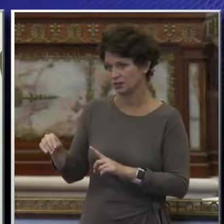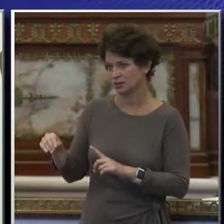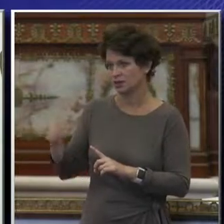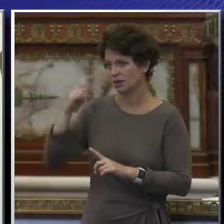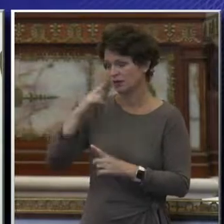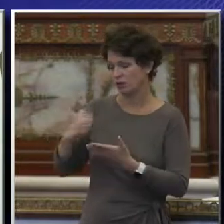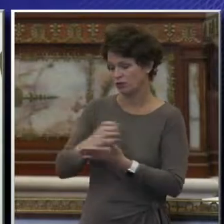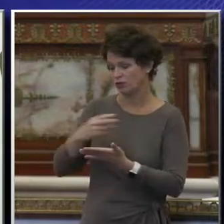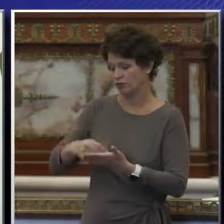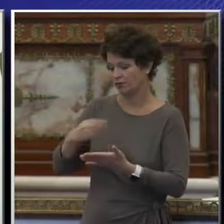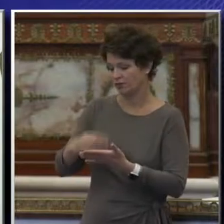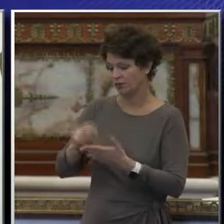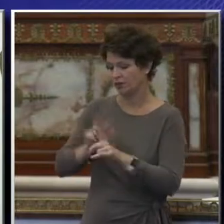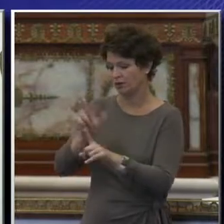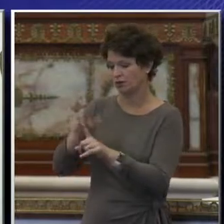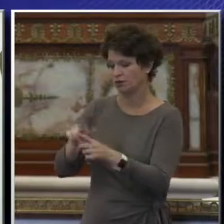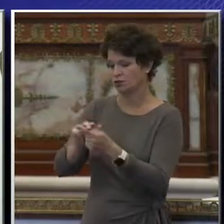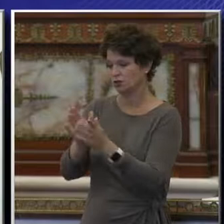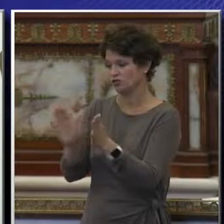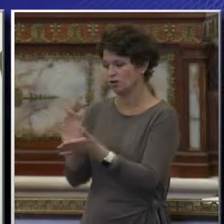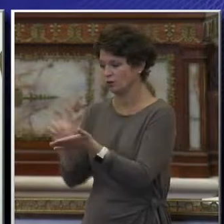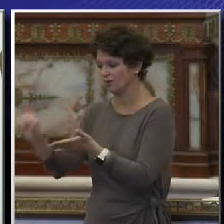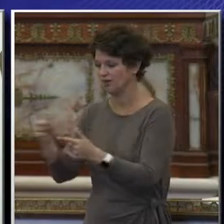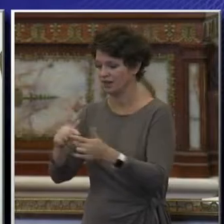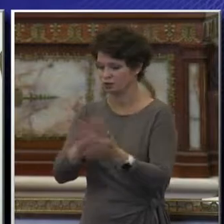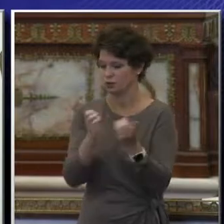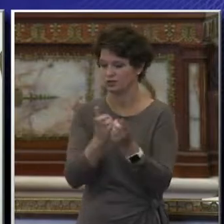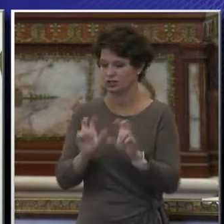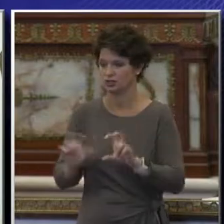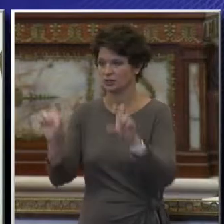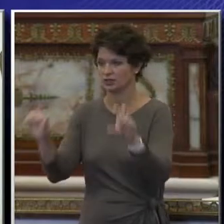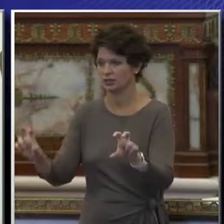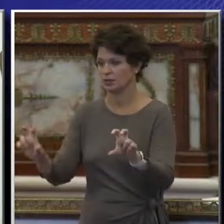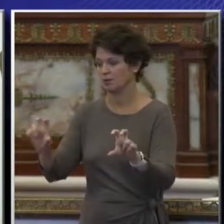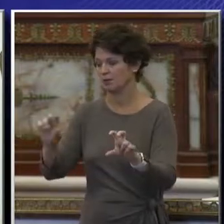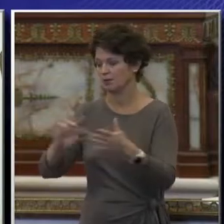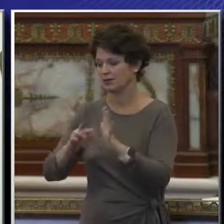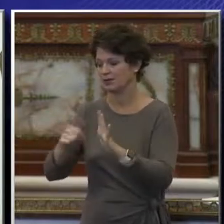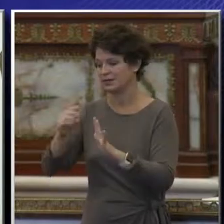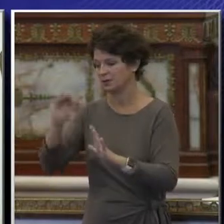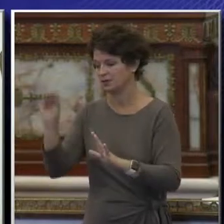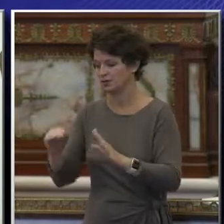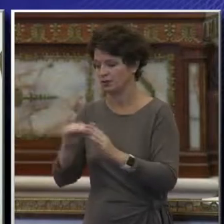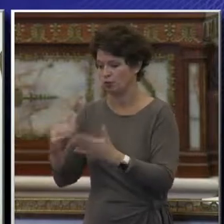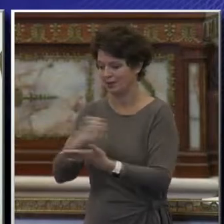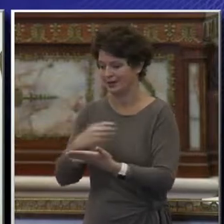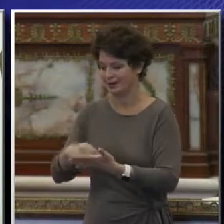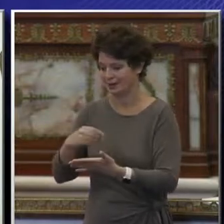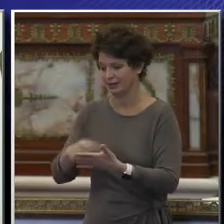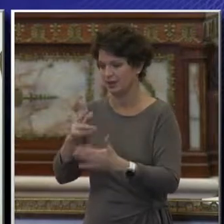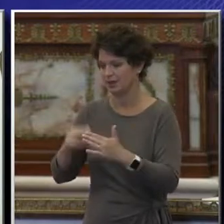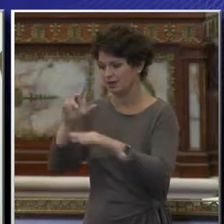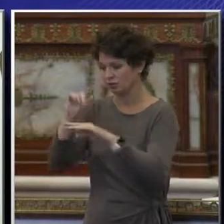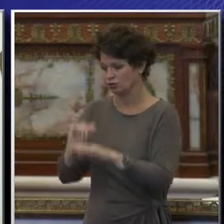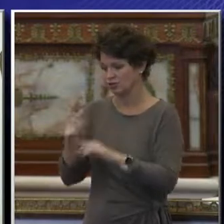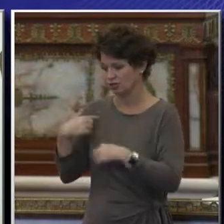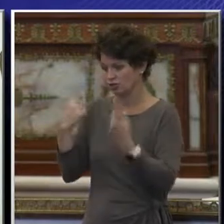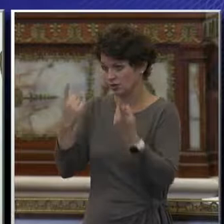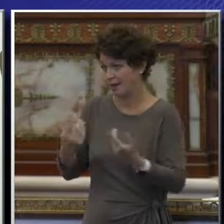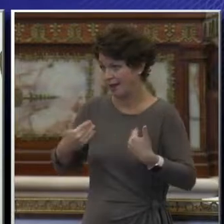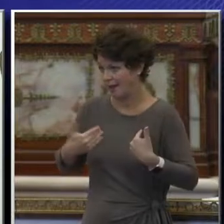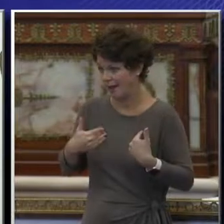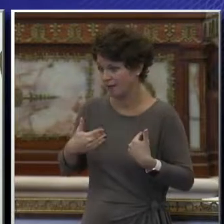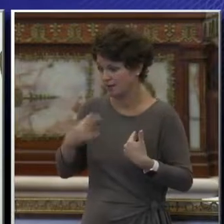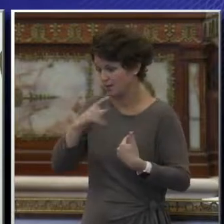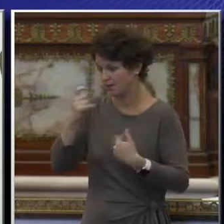the revenue that will go to the general fund of school district, meaning that there will be 10% more income than they traditionally would have based